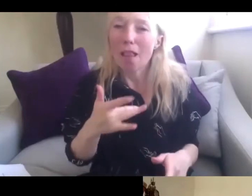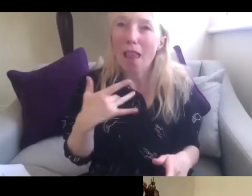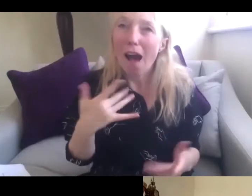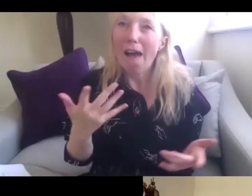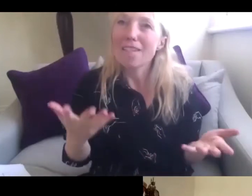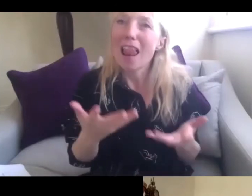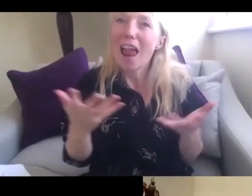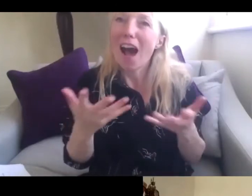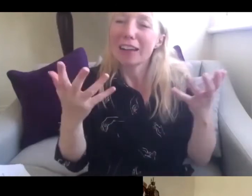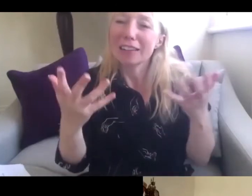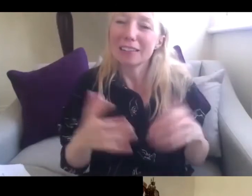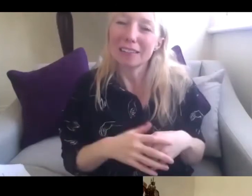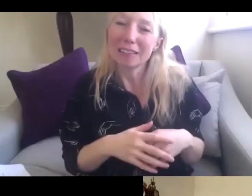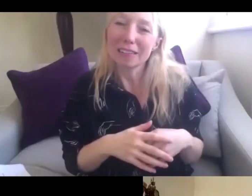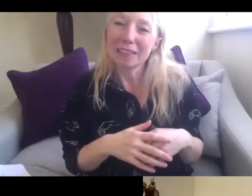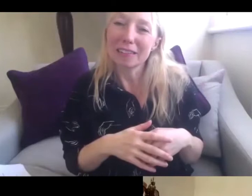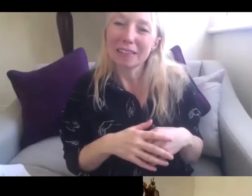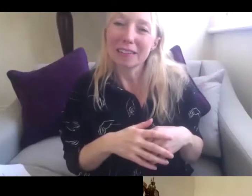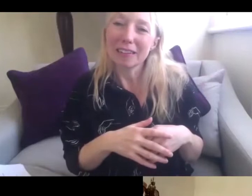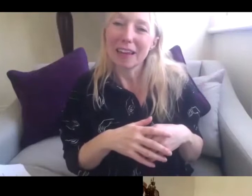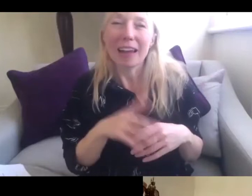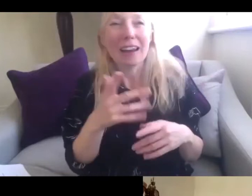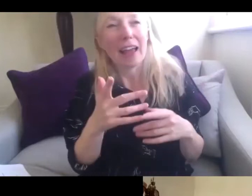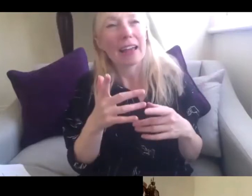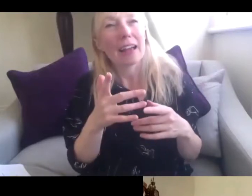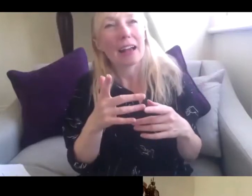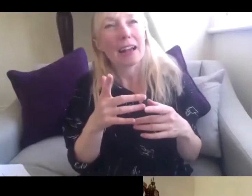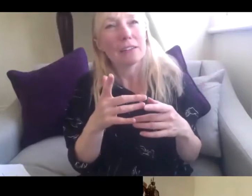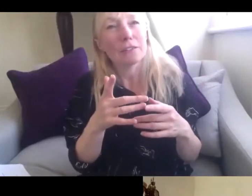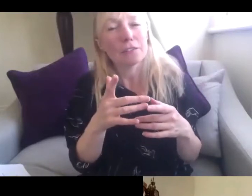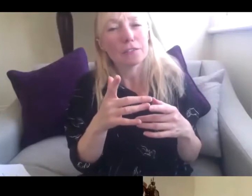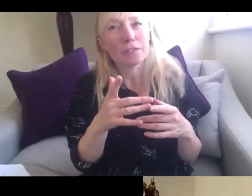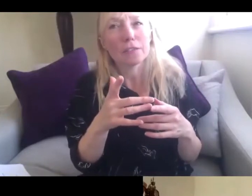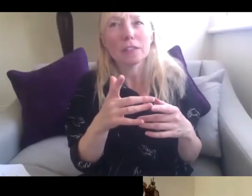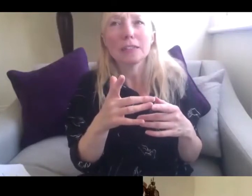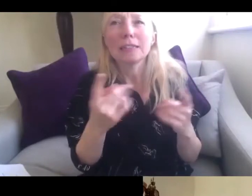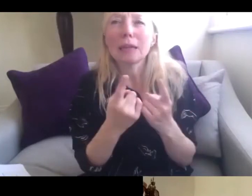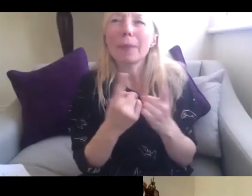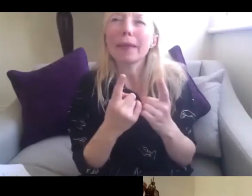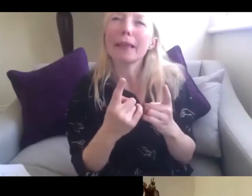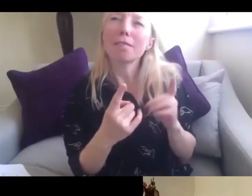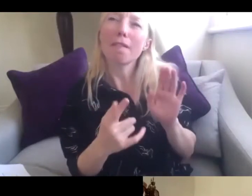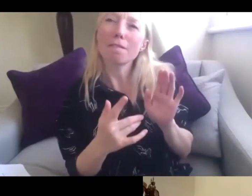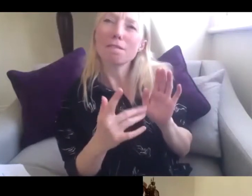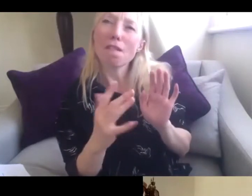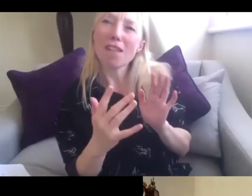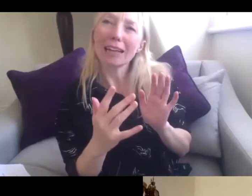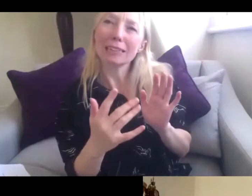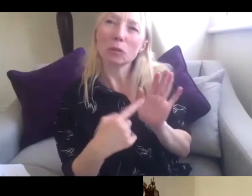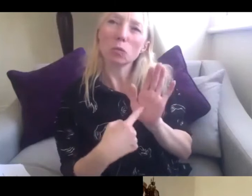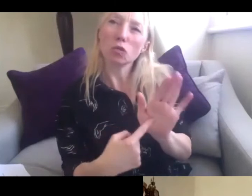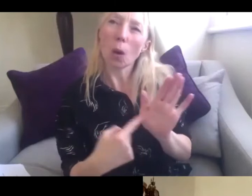see-through line to the piece that would be reflective of my grandmother, who was someone, very strong and full